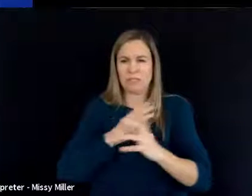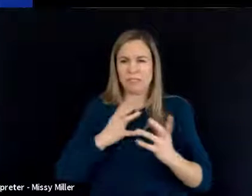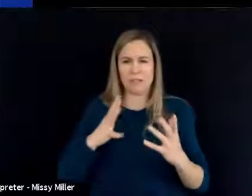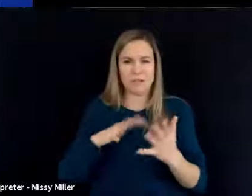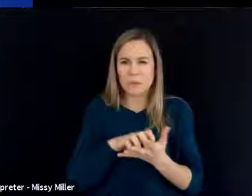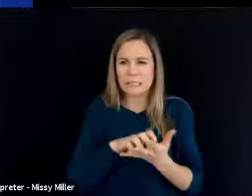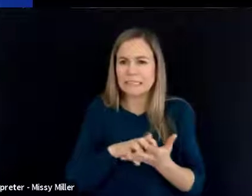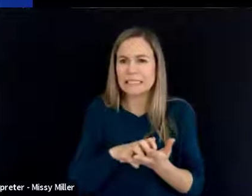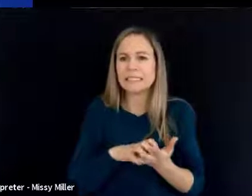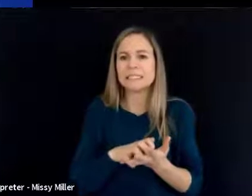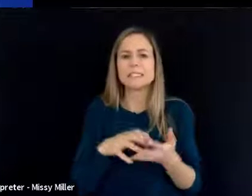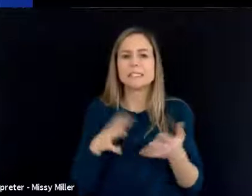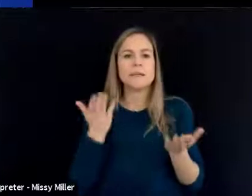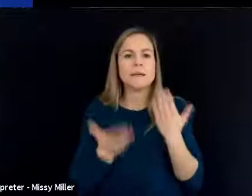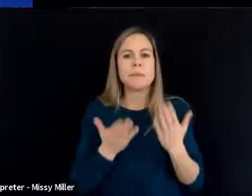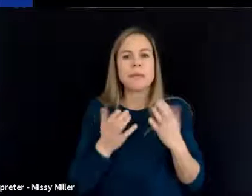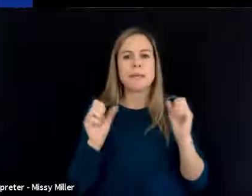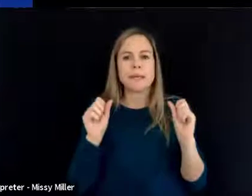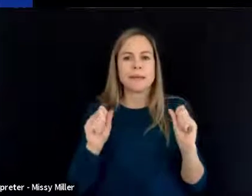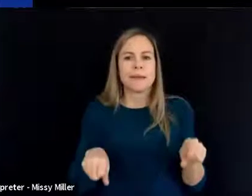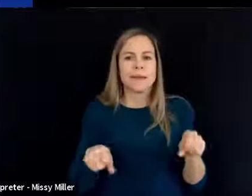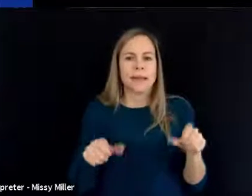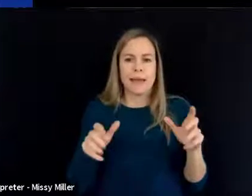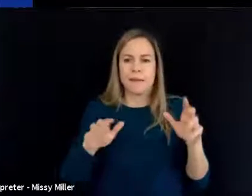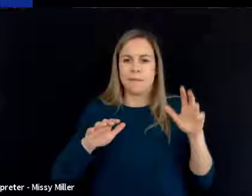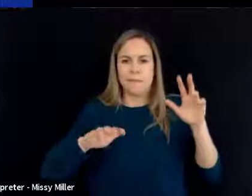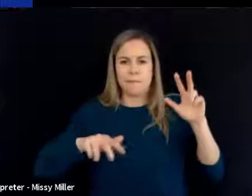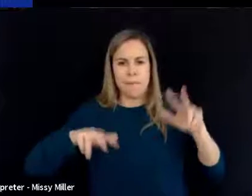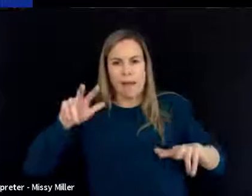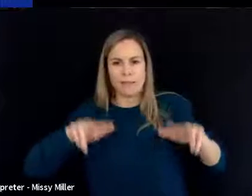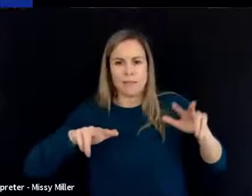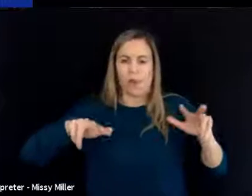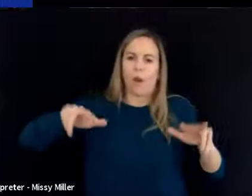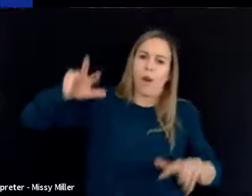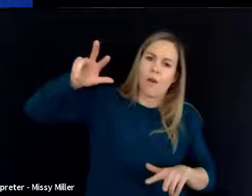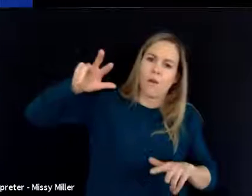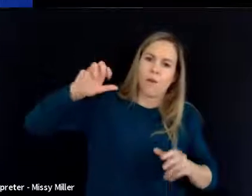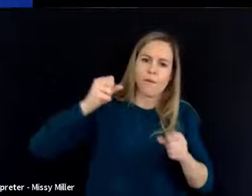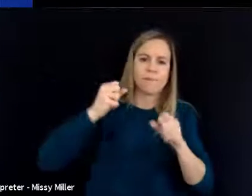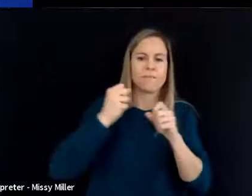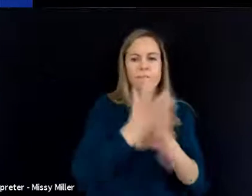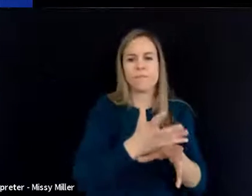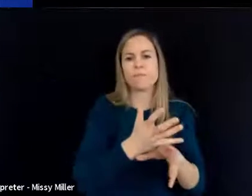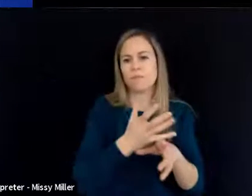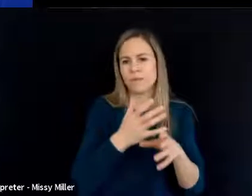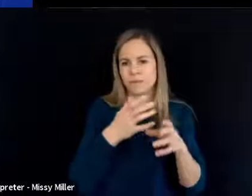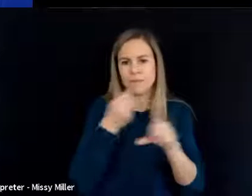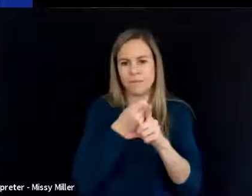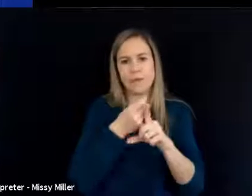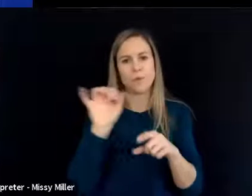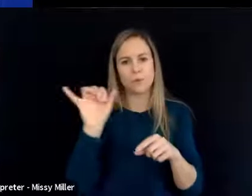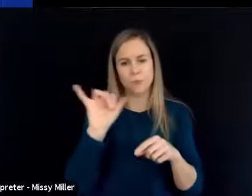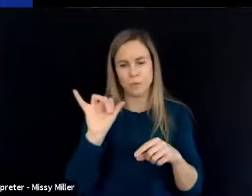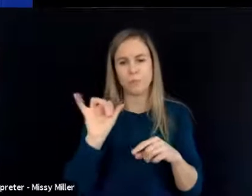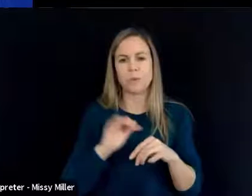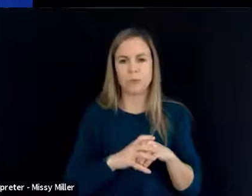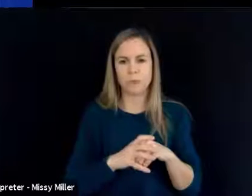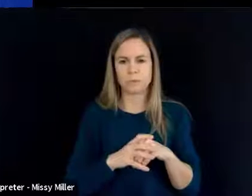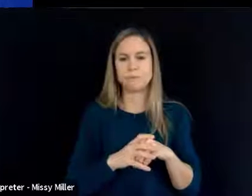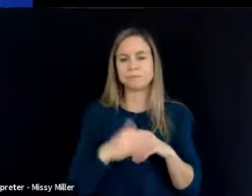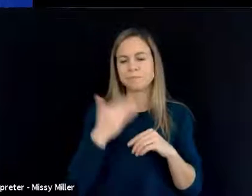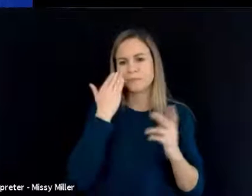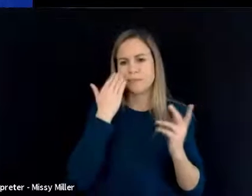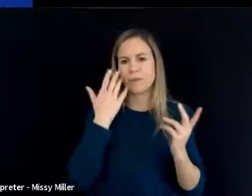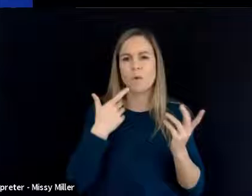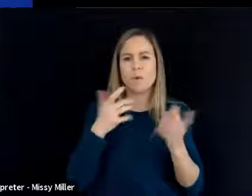be complicated even further by having poor balance, which again goes back to things Susan was mentioning in terms of if